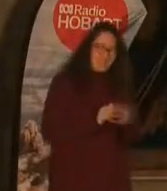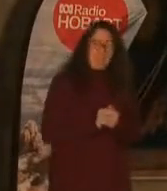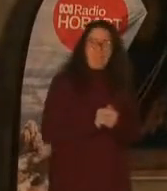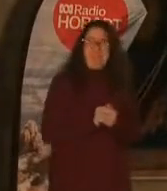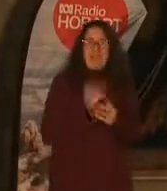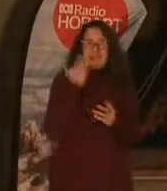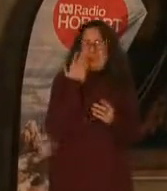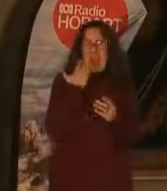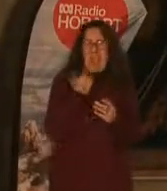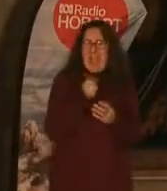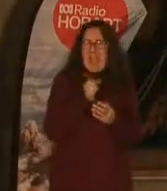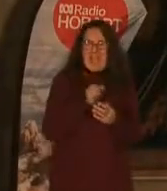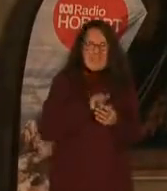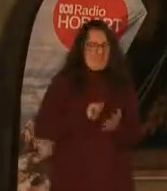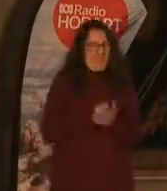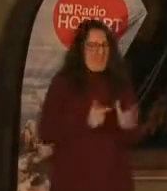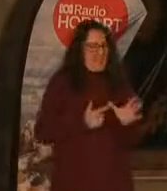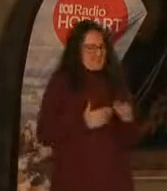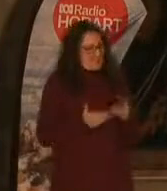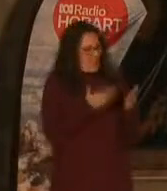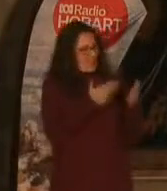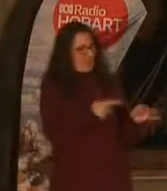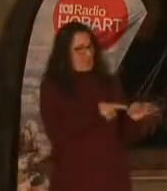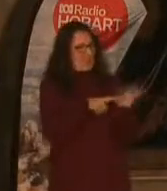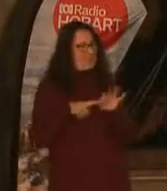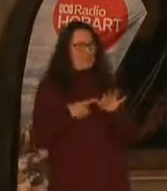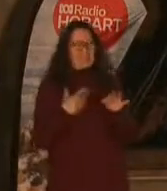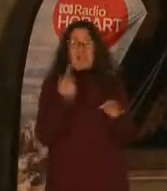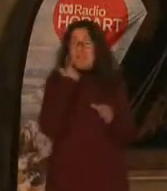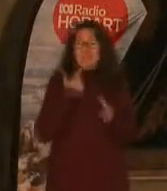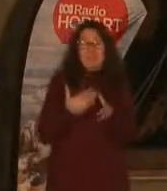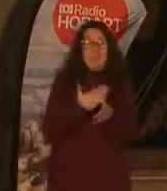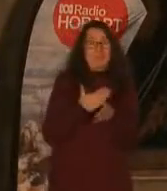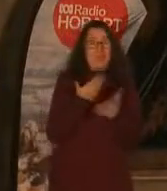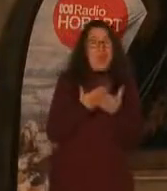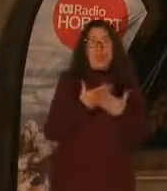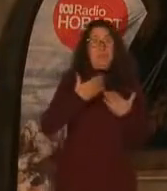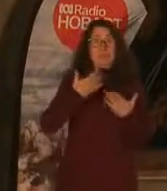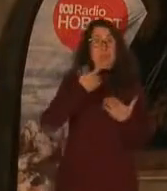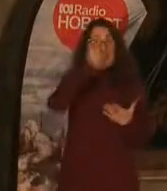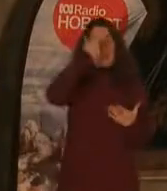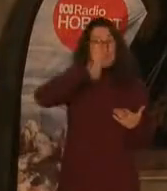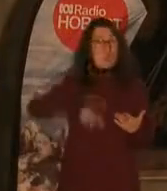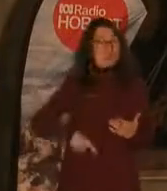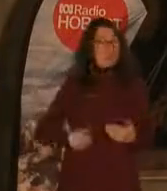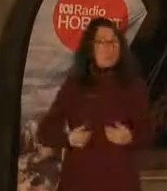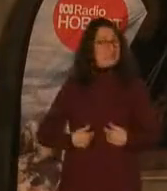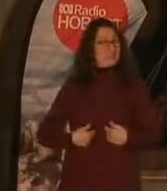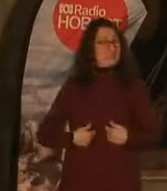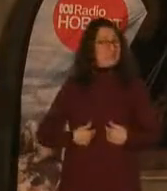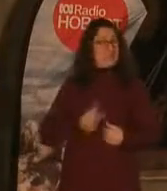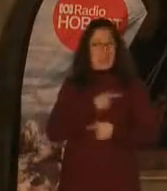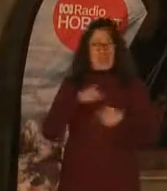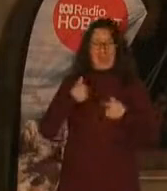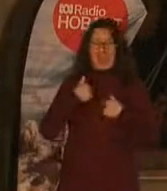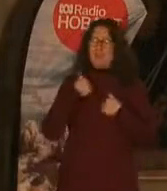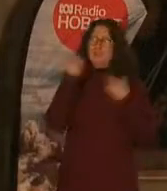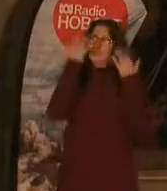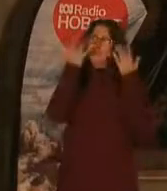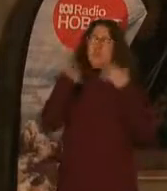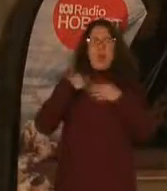an absolute answer to that. I think it all depends on the person, their context,